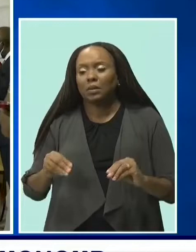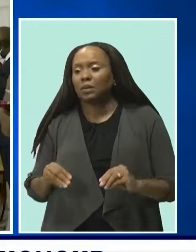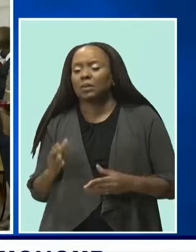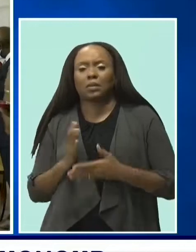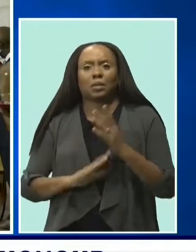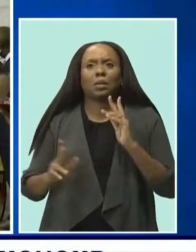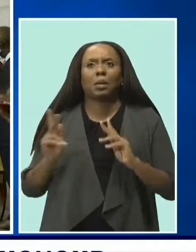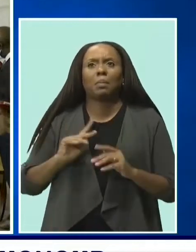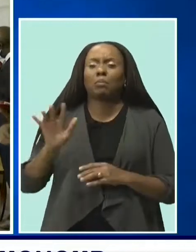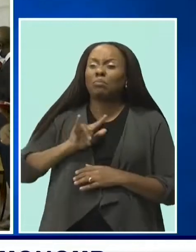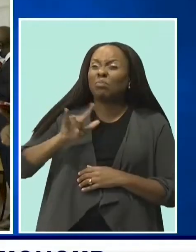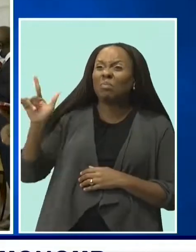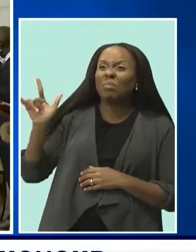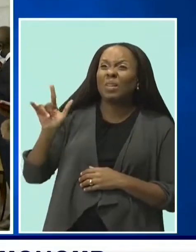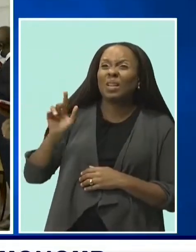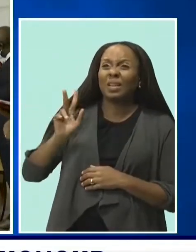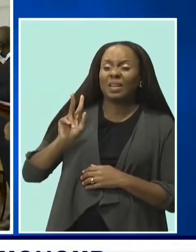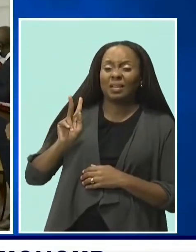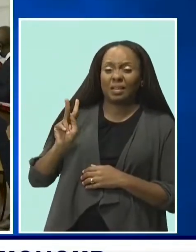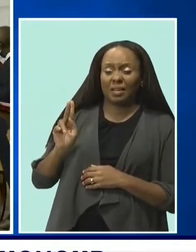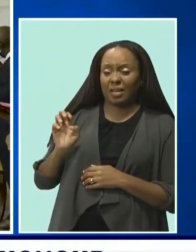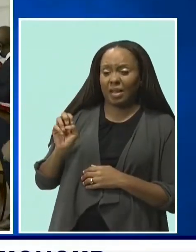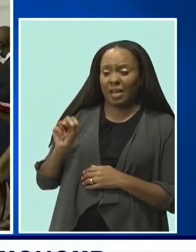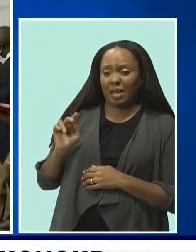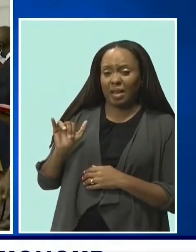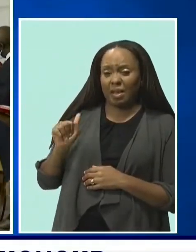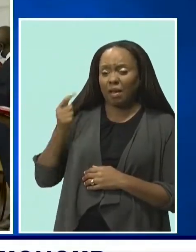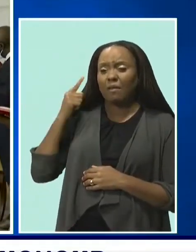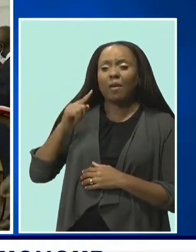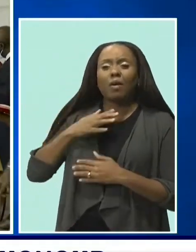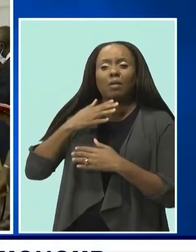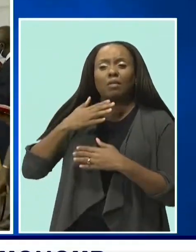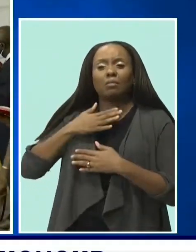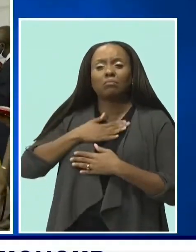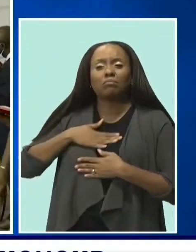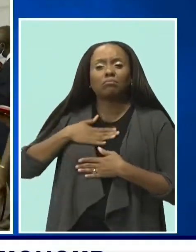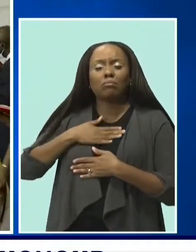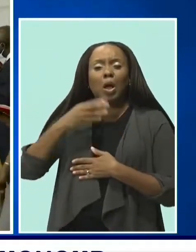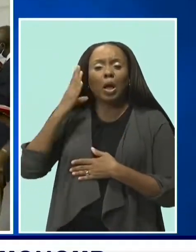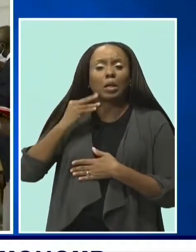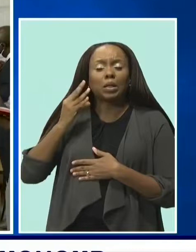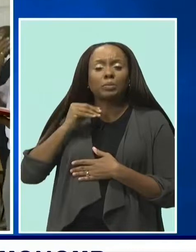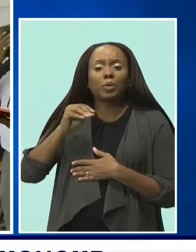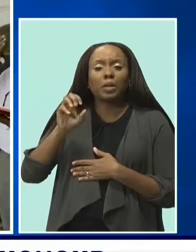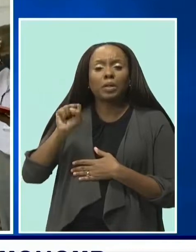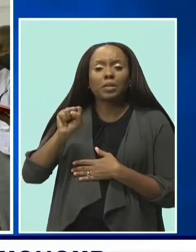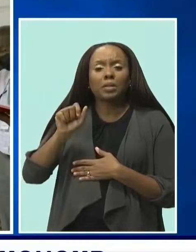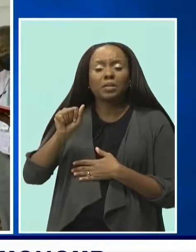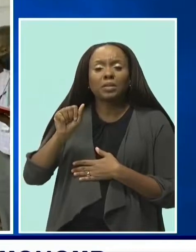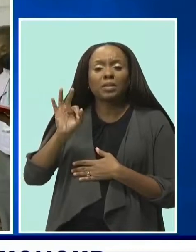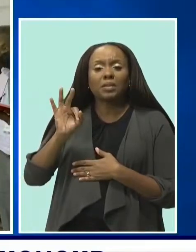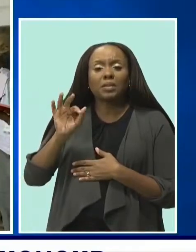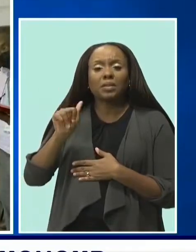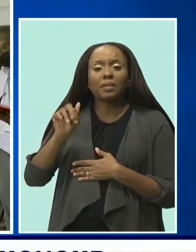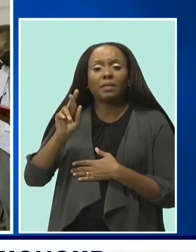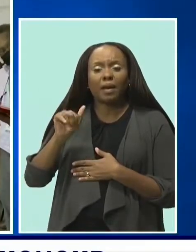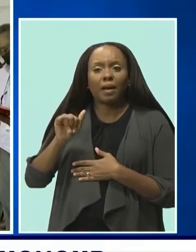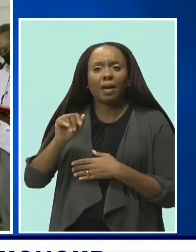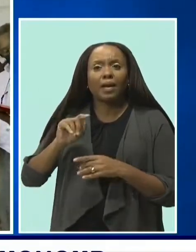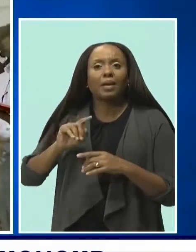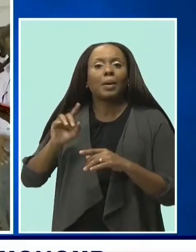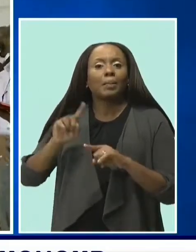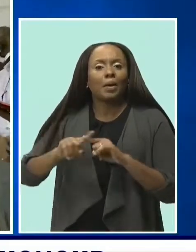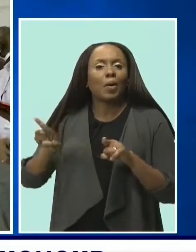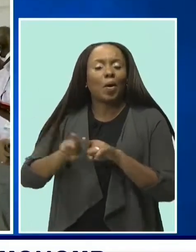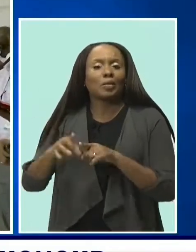tend to go to Kenya for safari are the same people who come to Barbados at the higher end for beaches and vacations. So we believe that there's an